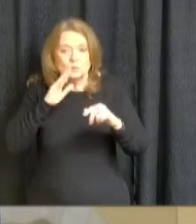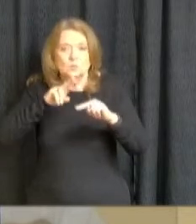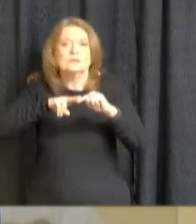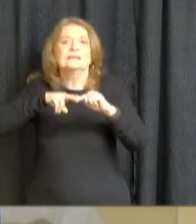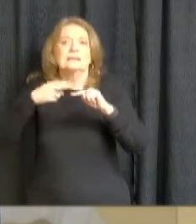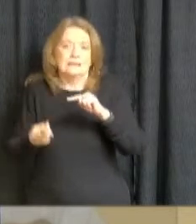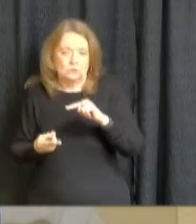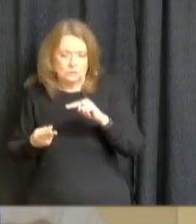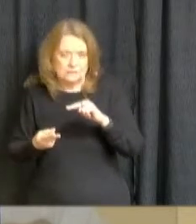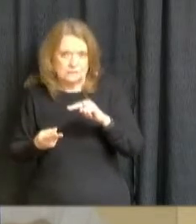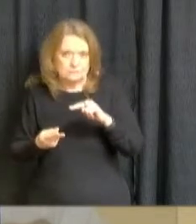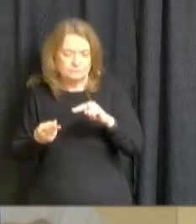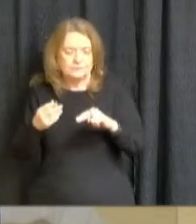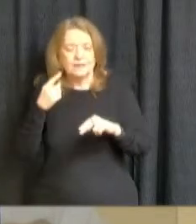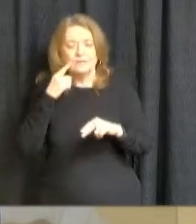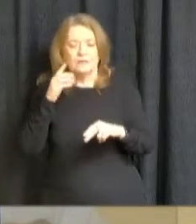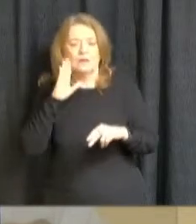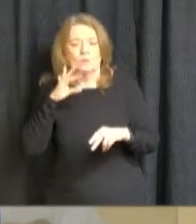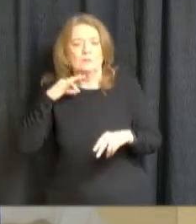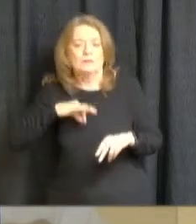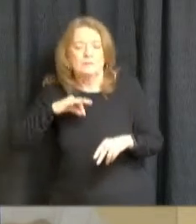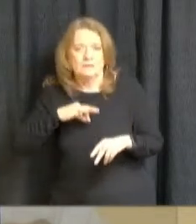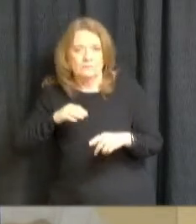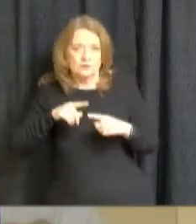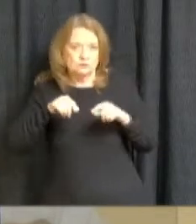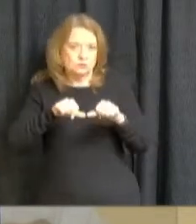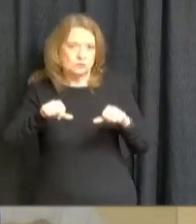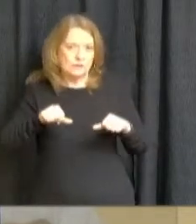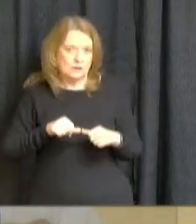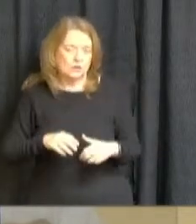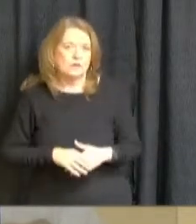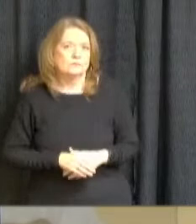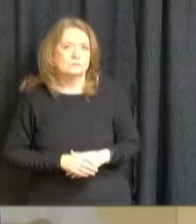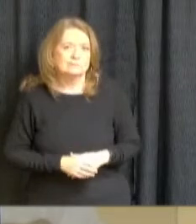decreasing it from what it is now, and I think it's going to be beneficial to the area.